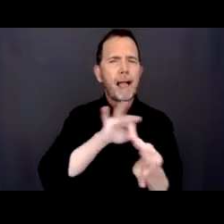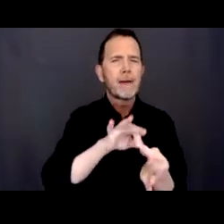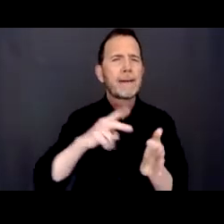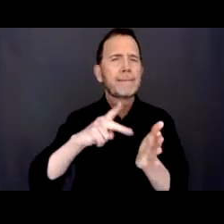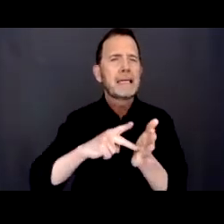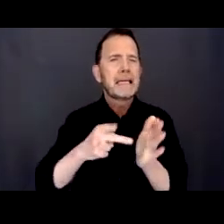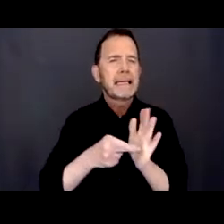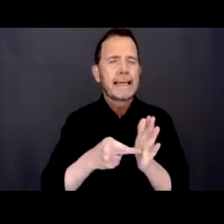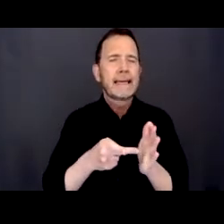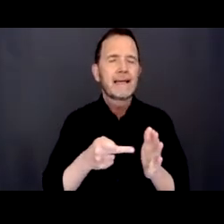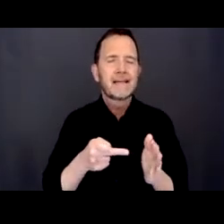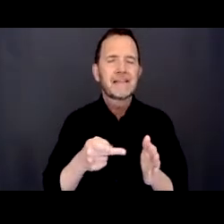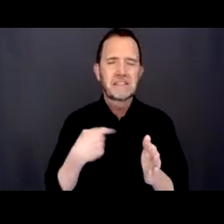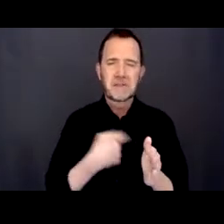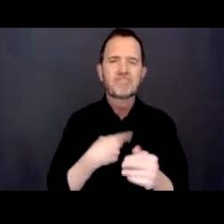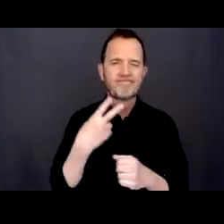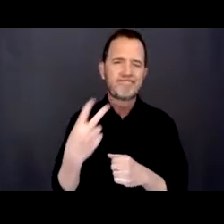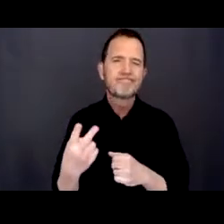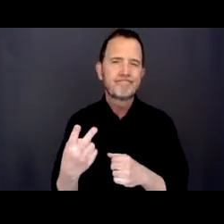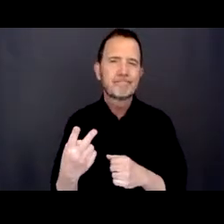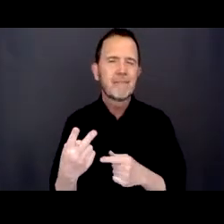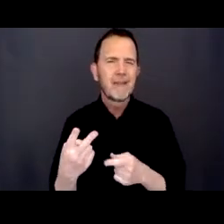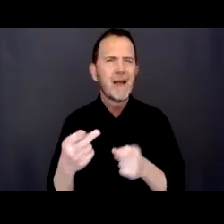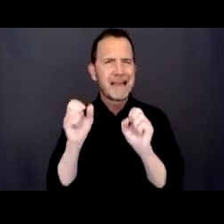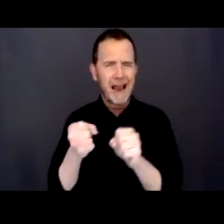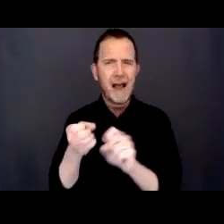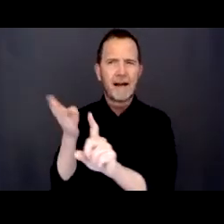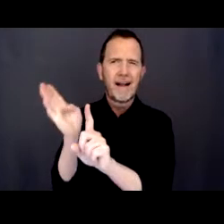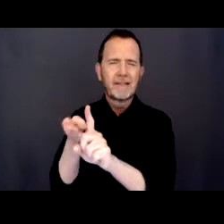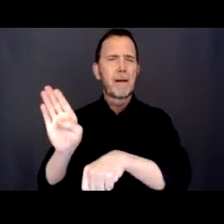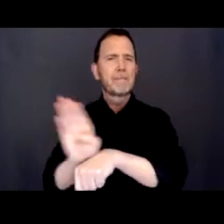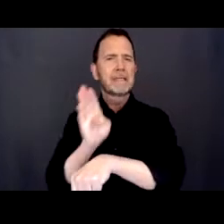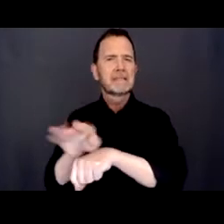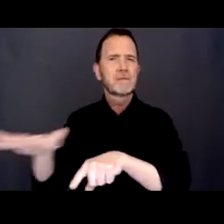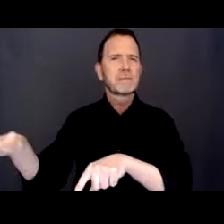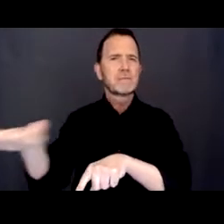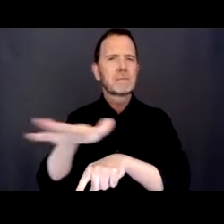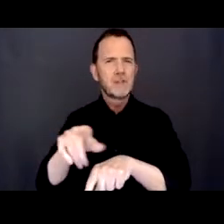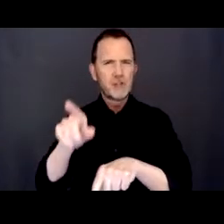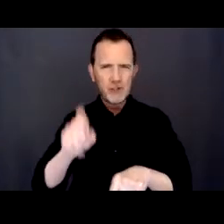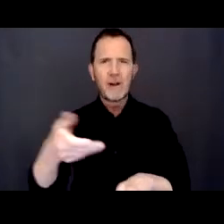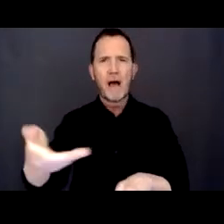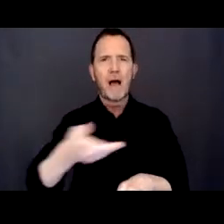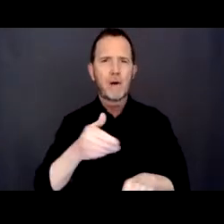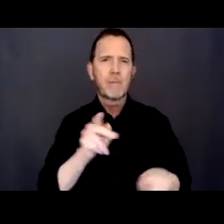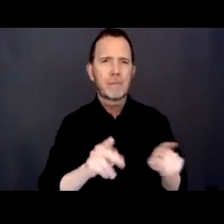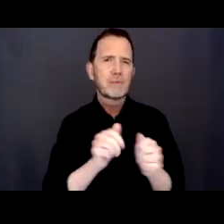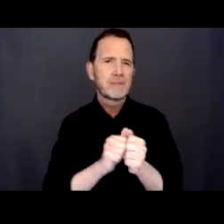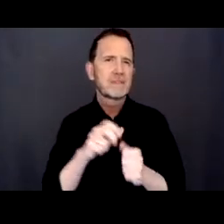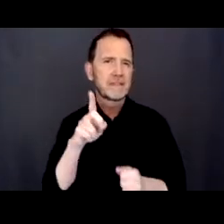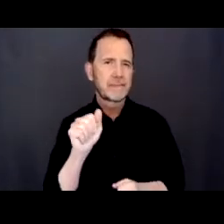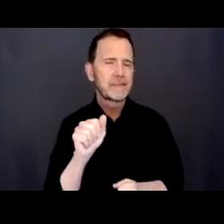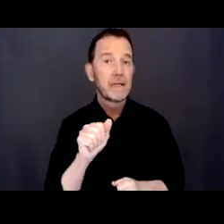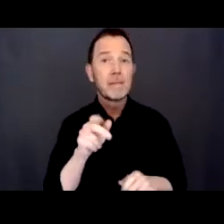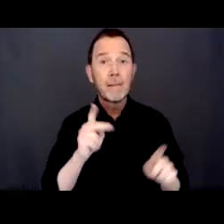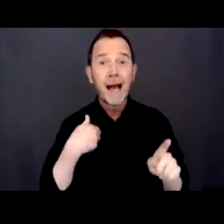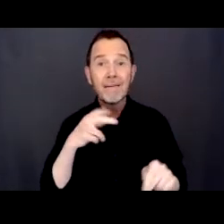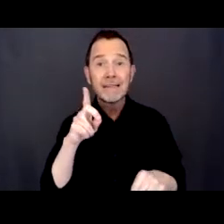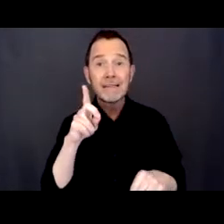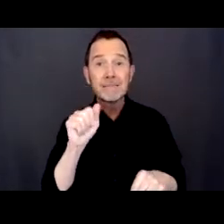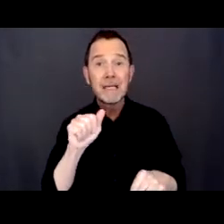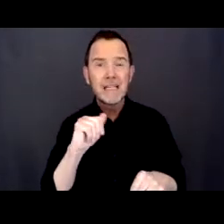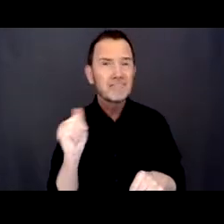I think we see there is a clear business case because people with disabilities hold significant amount of disposable and